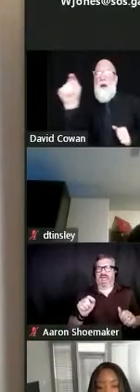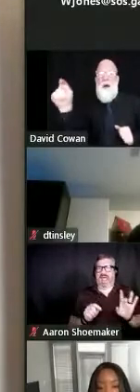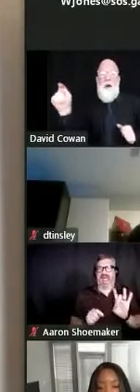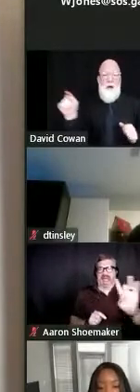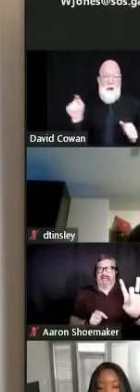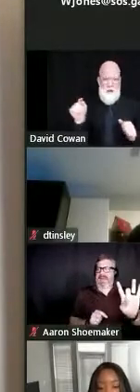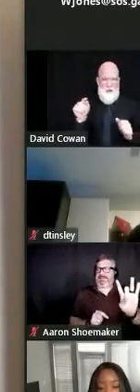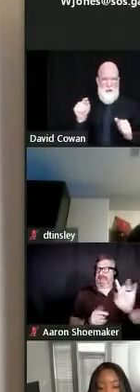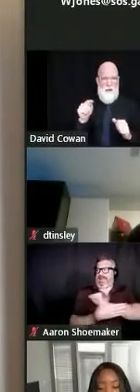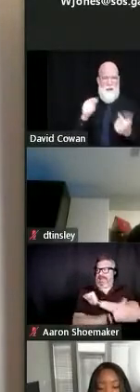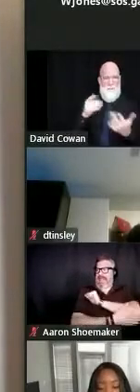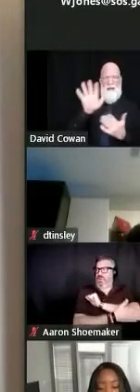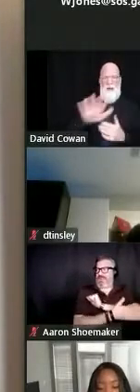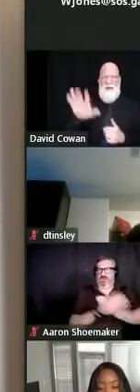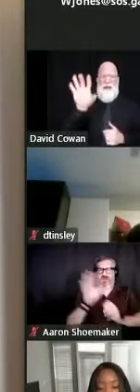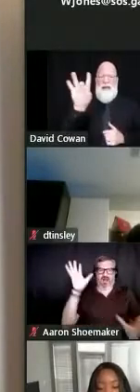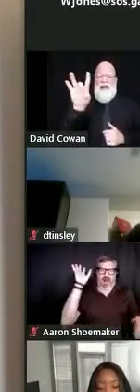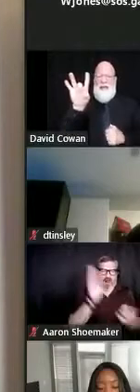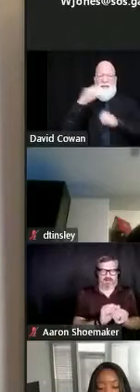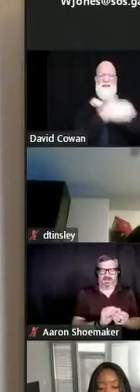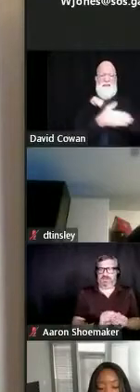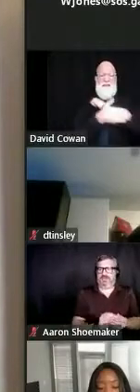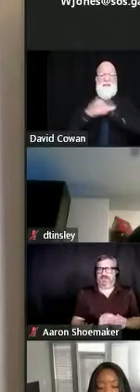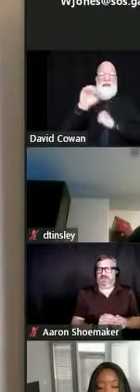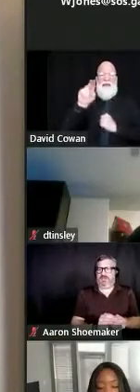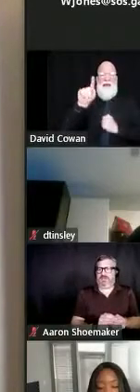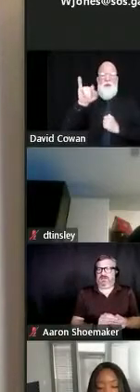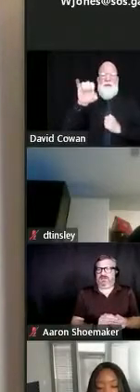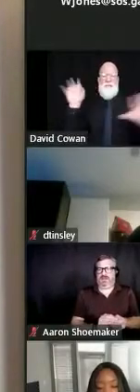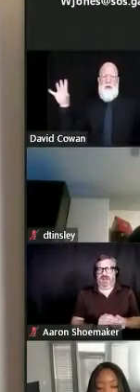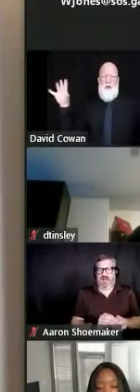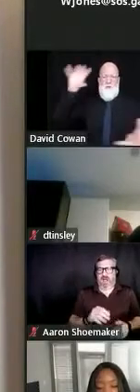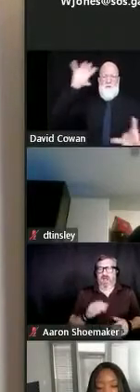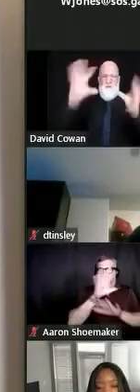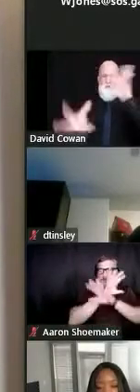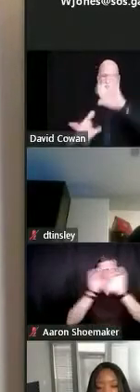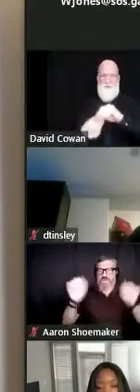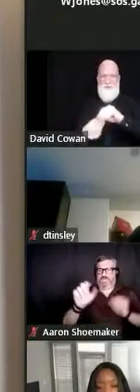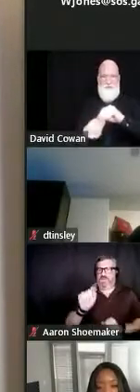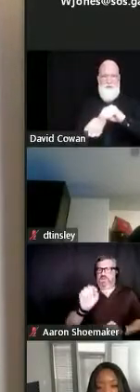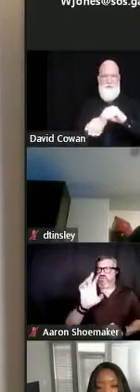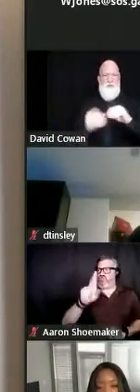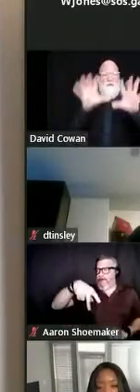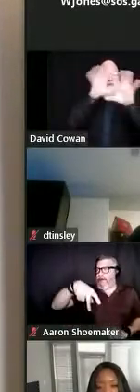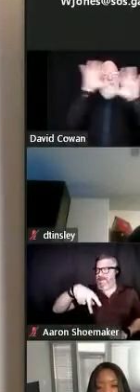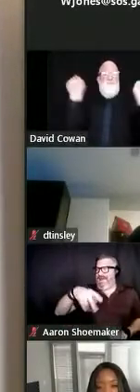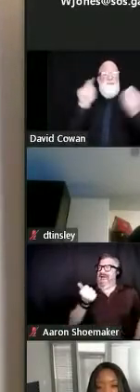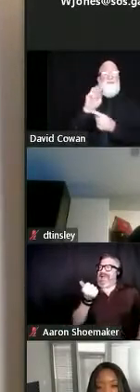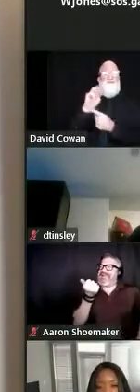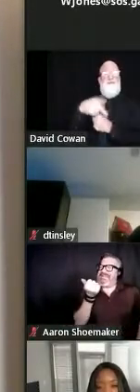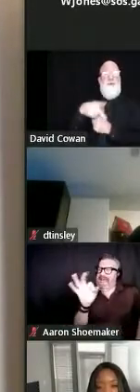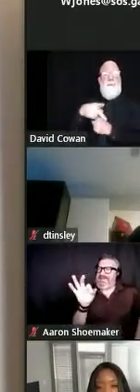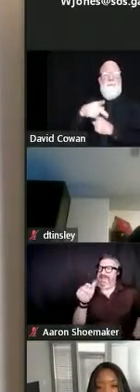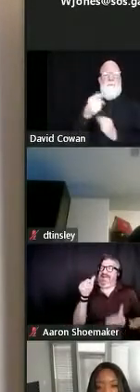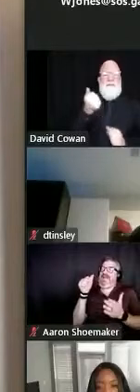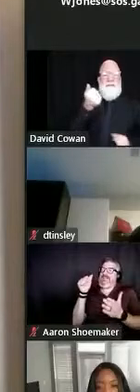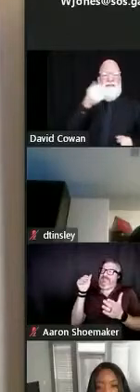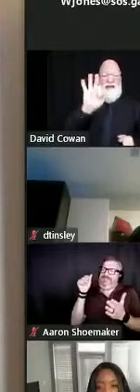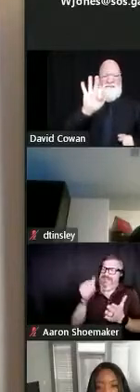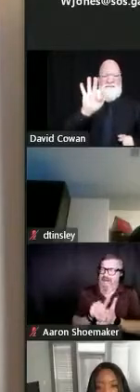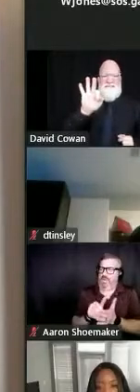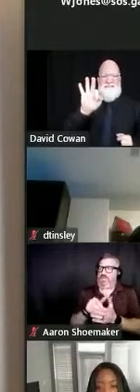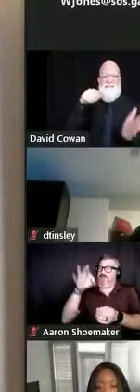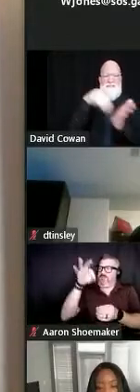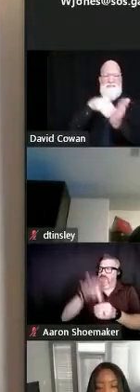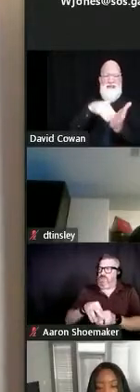alone president Trump received 19,000 fewer votes than Senator Purdue obviously that covers the entire margin there were